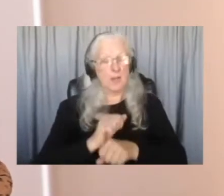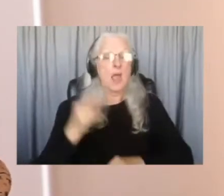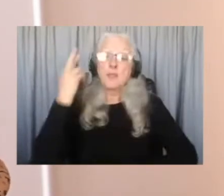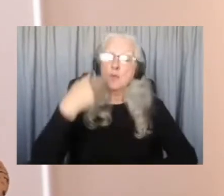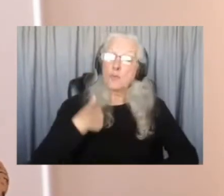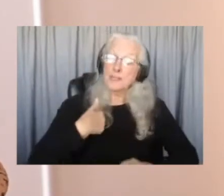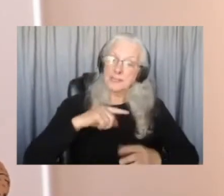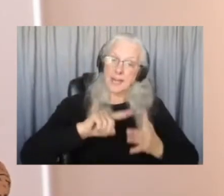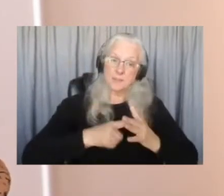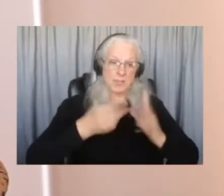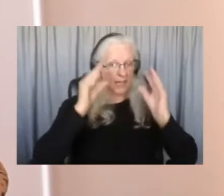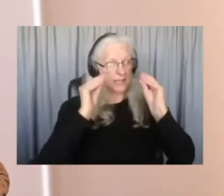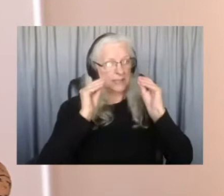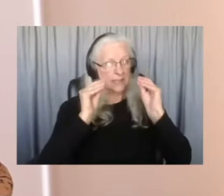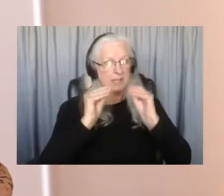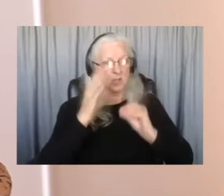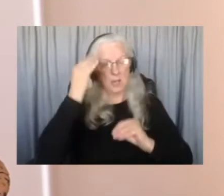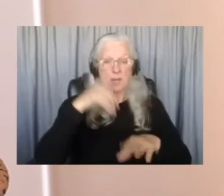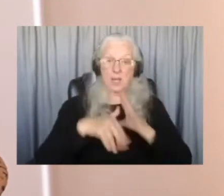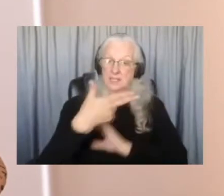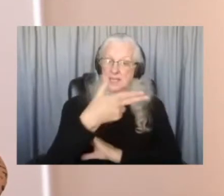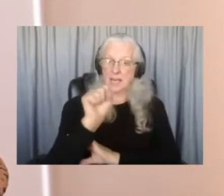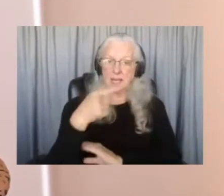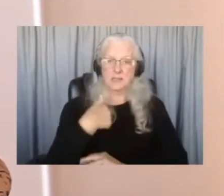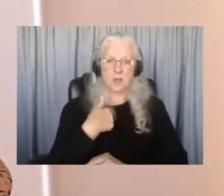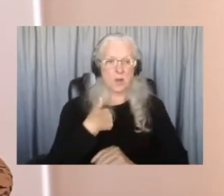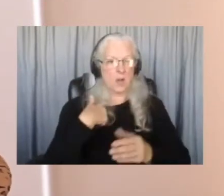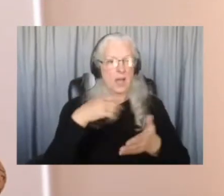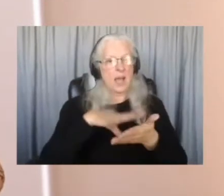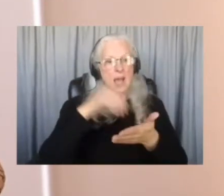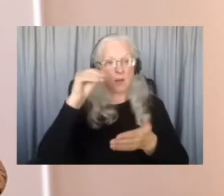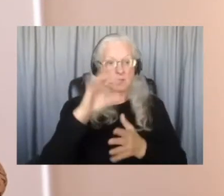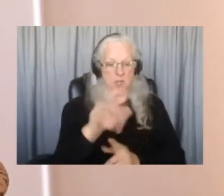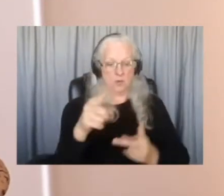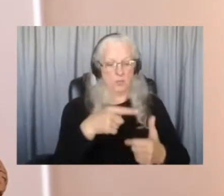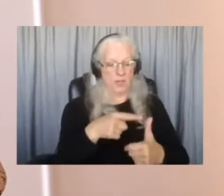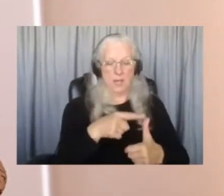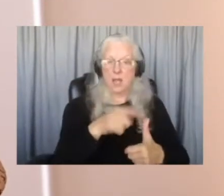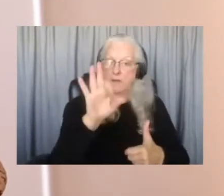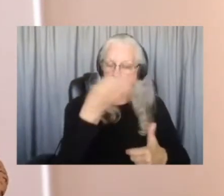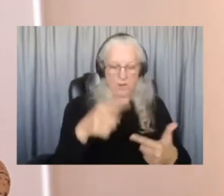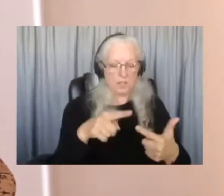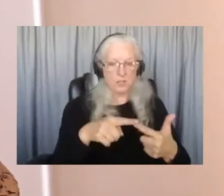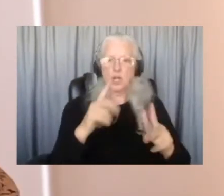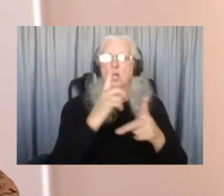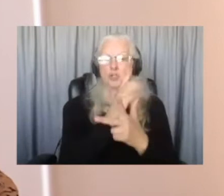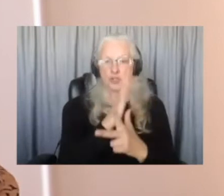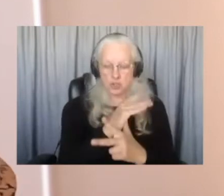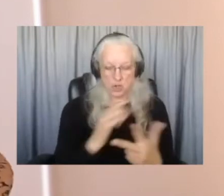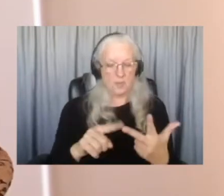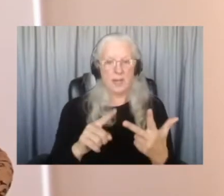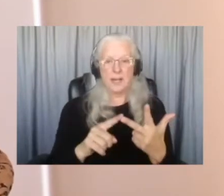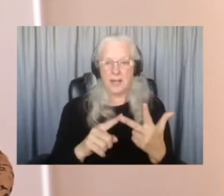high school I was learning French, German, and Latin, and that got me very interested in teaching language because I saw how